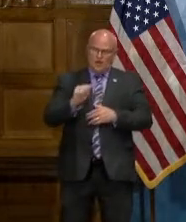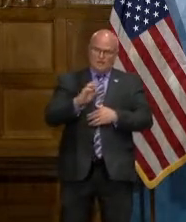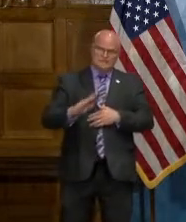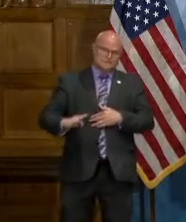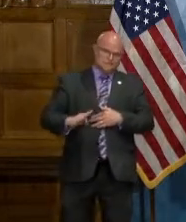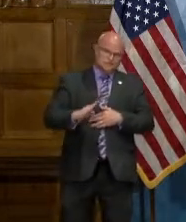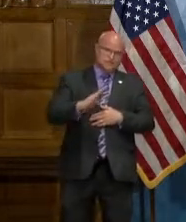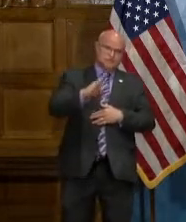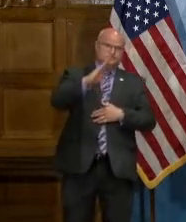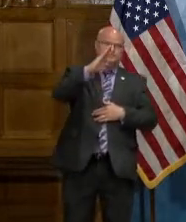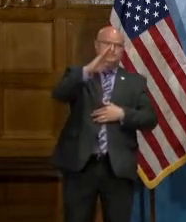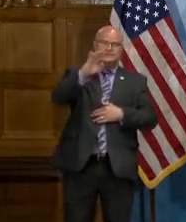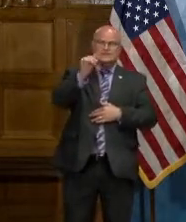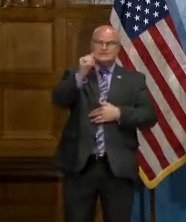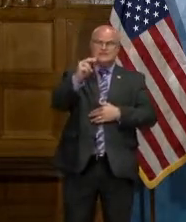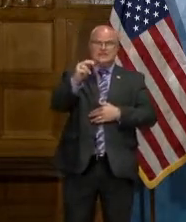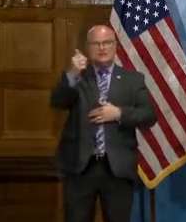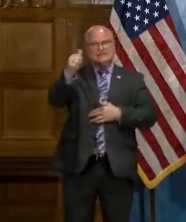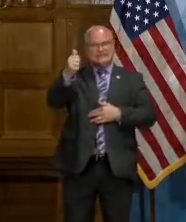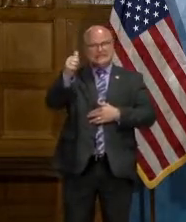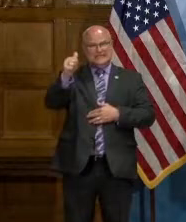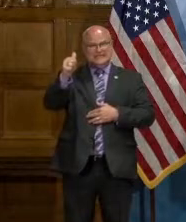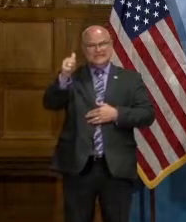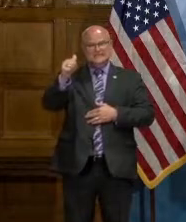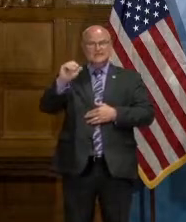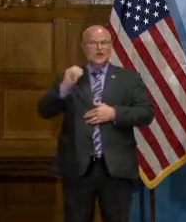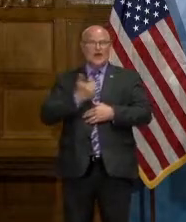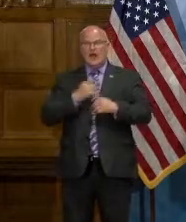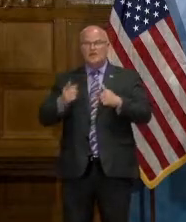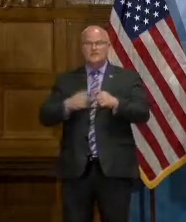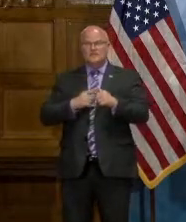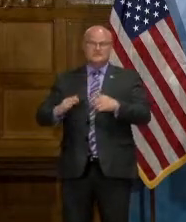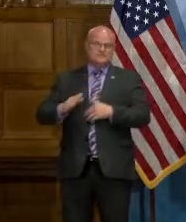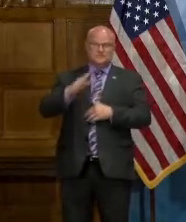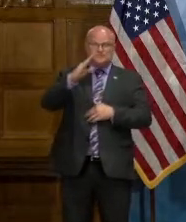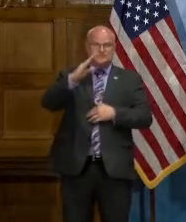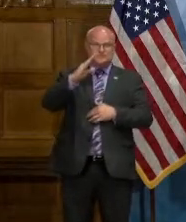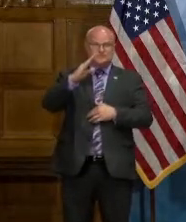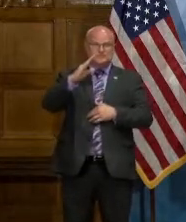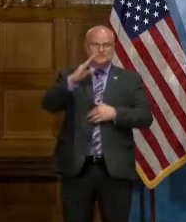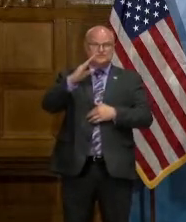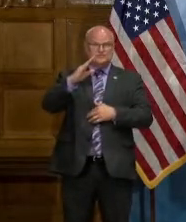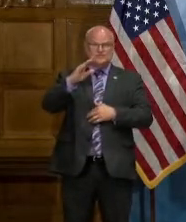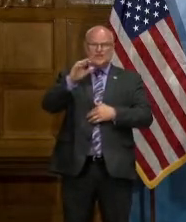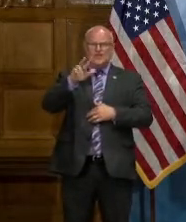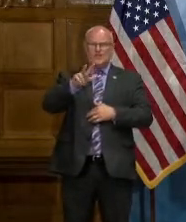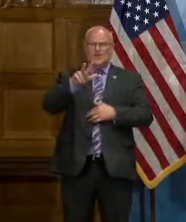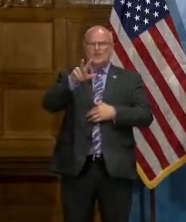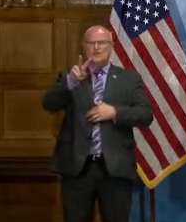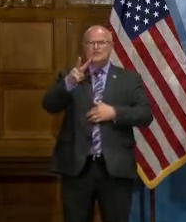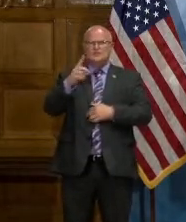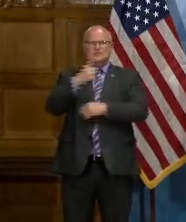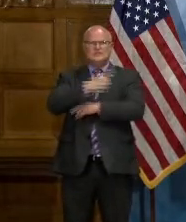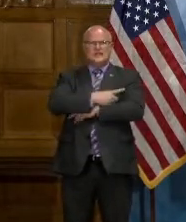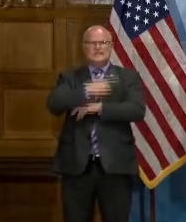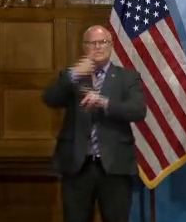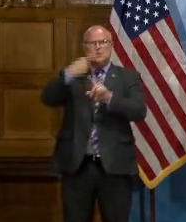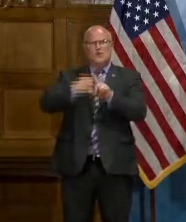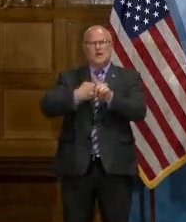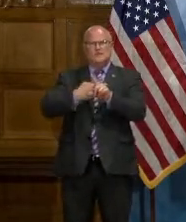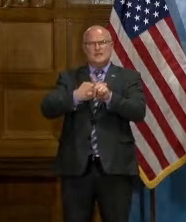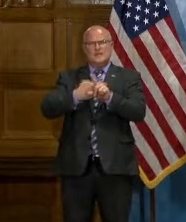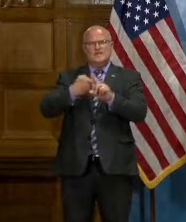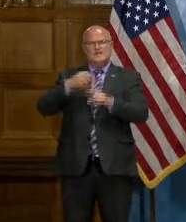our first peak in January 10th. And so our first peak was what? 32 days, 1 month away